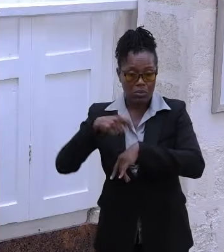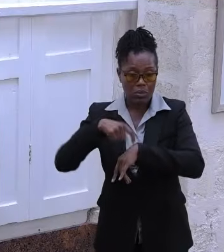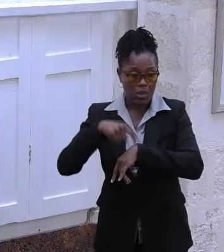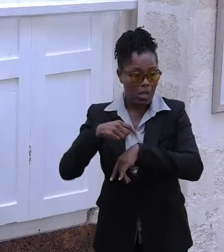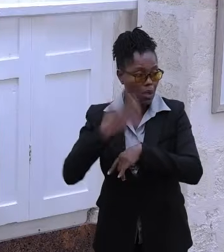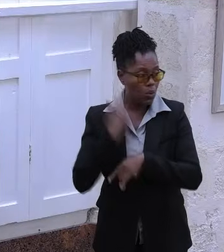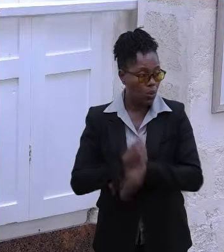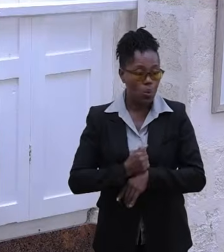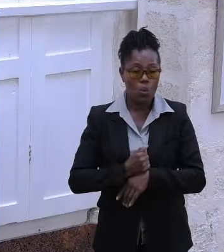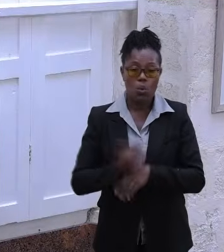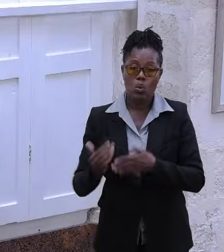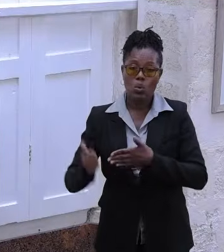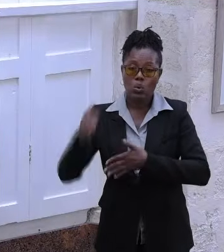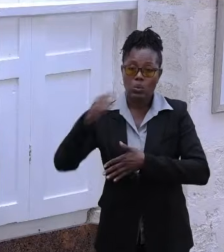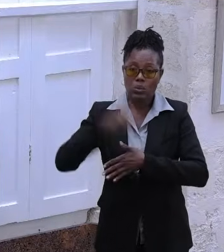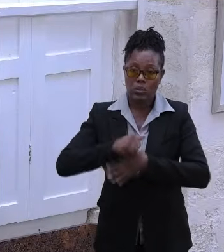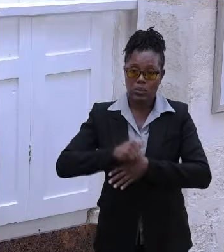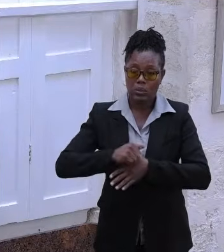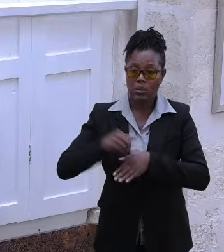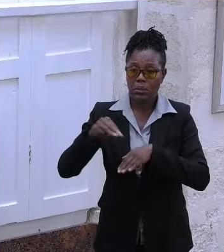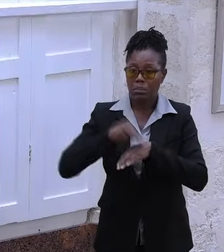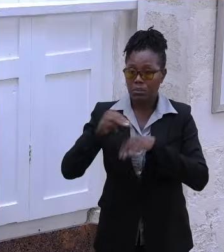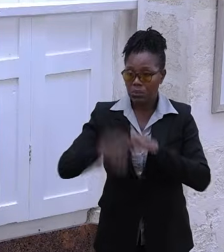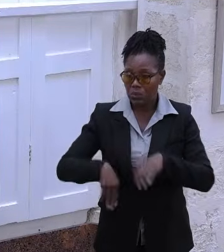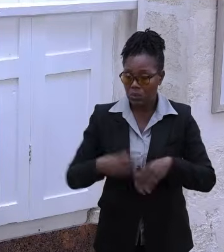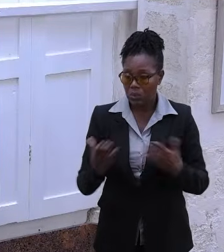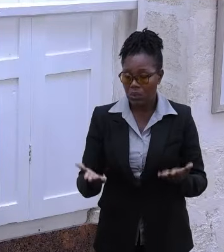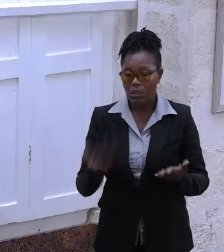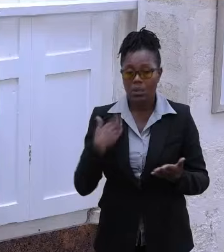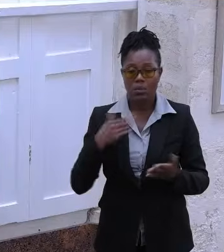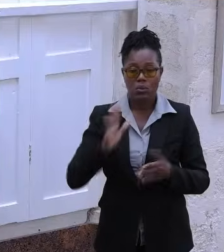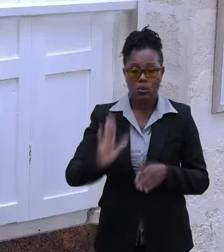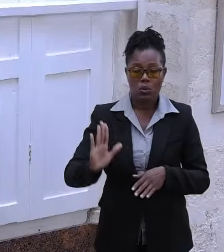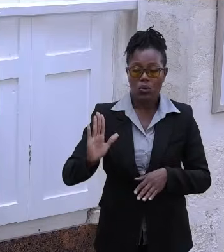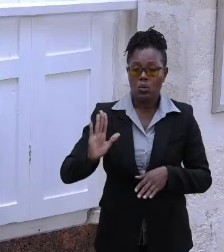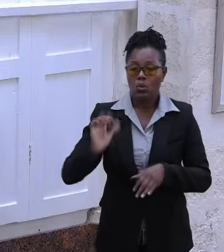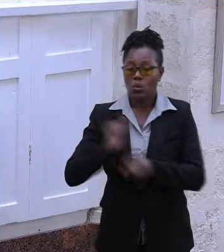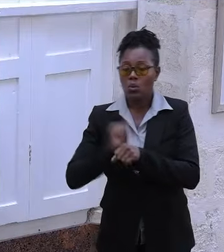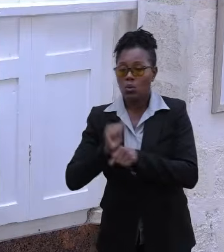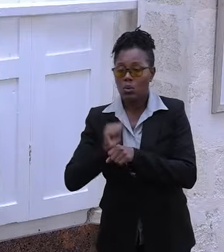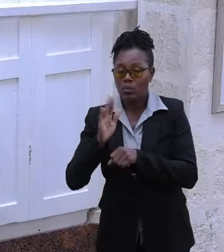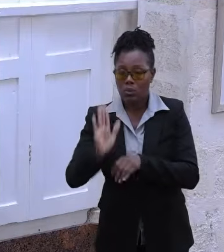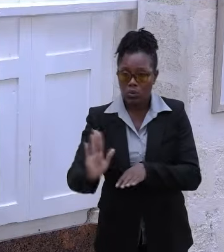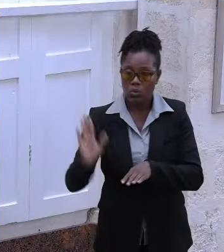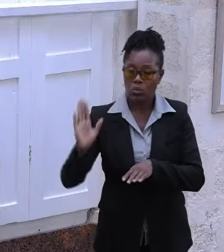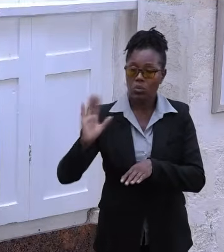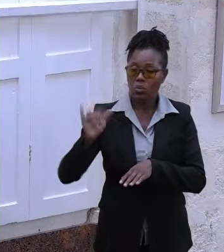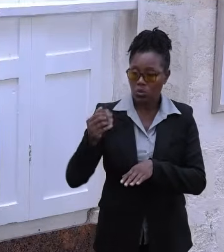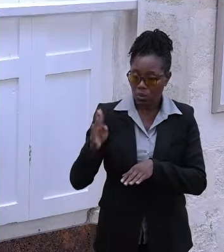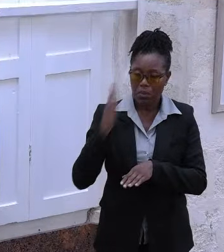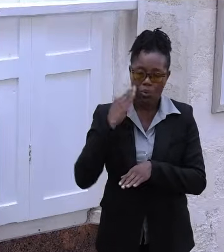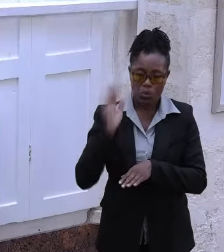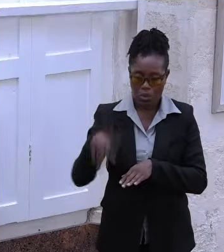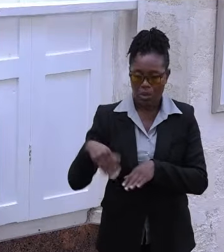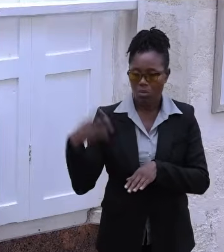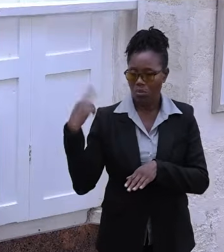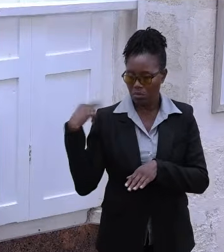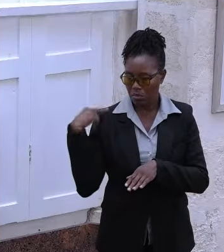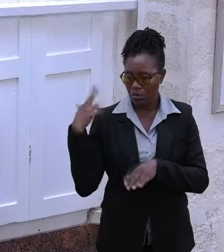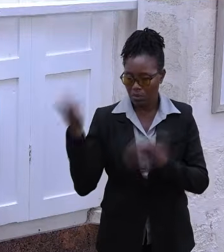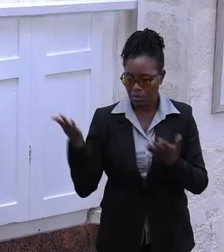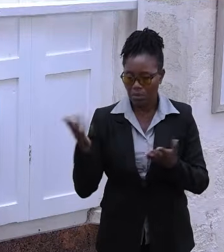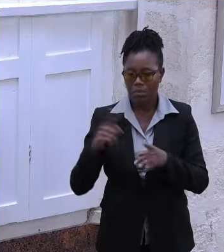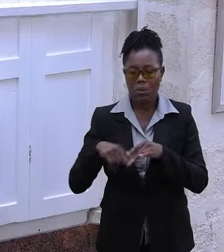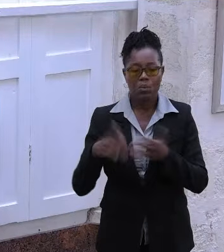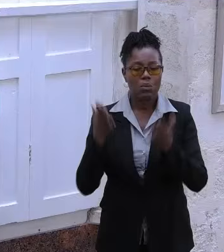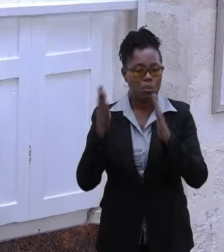your job. On behalf of the people of this country, we wish for you to be here, because most of the matters fall